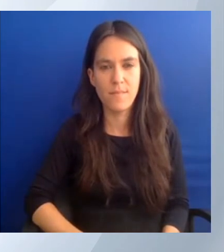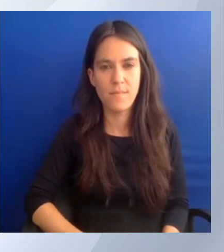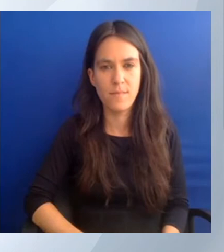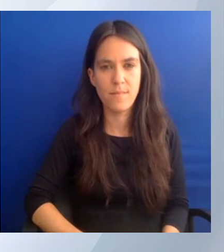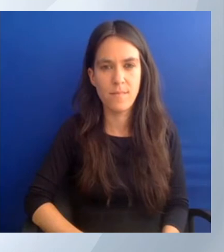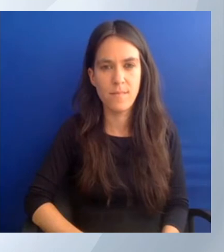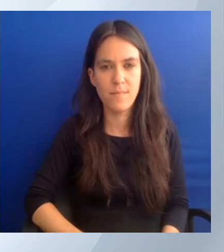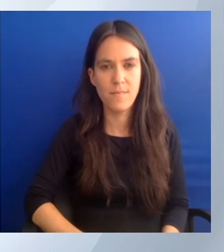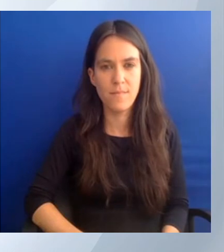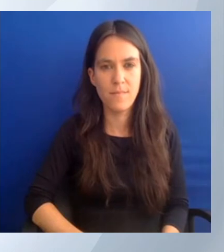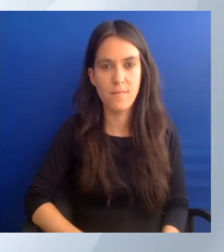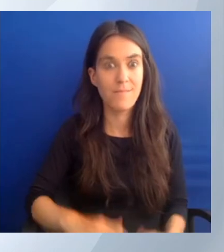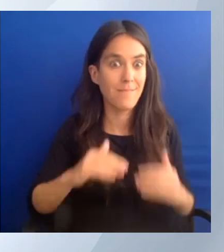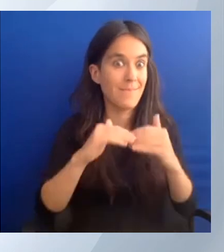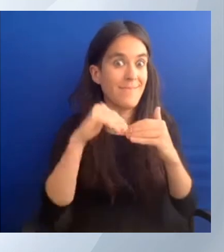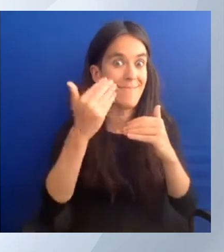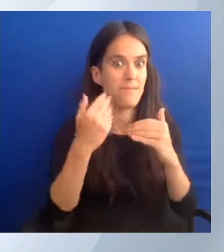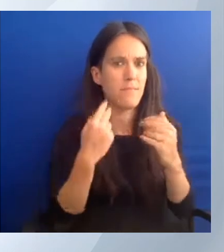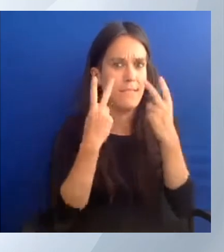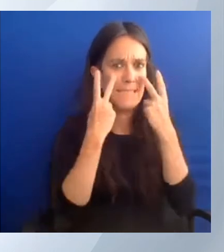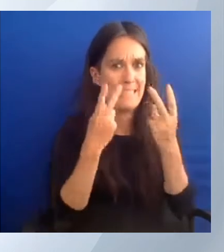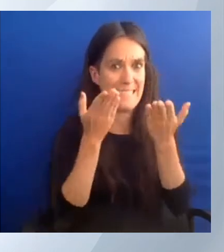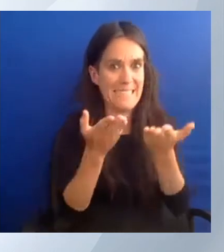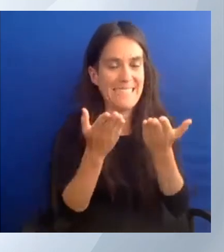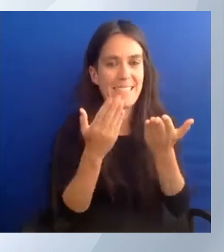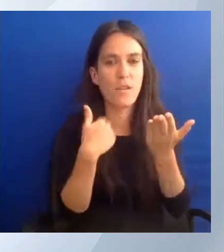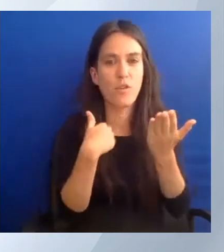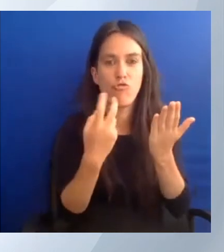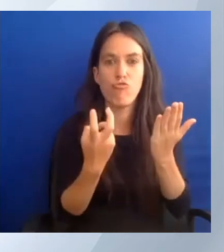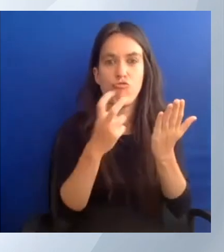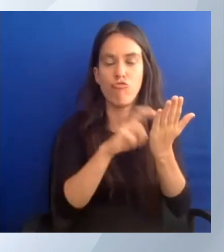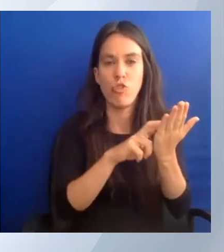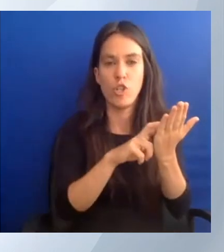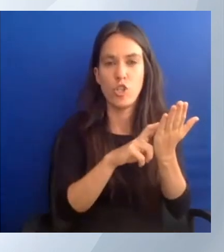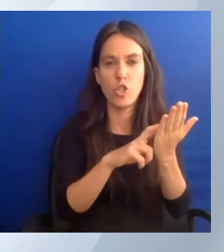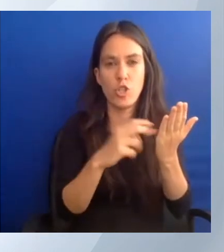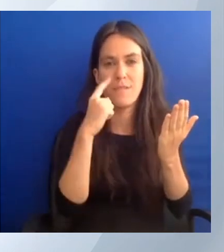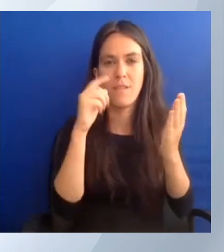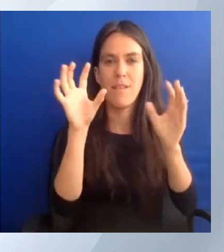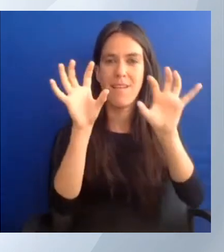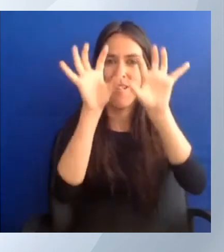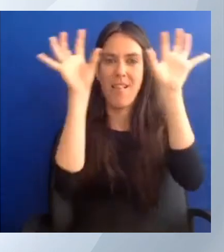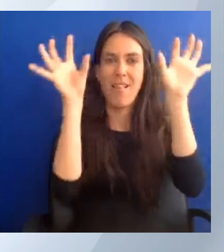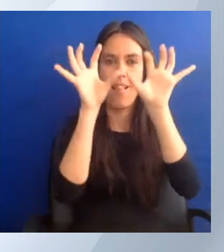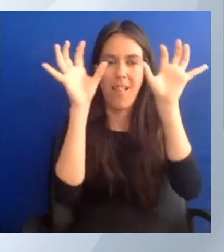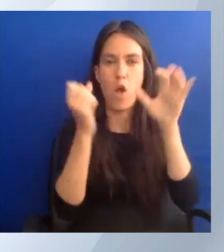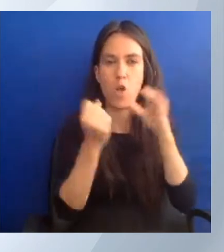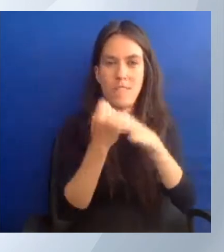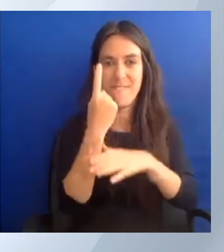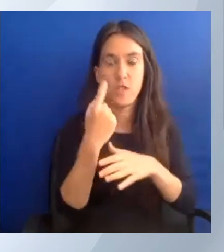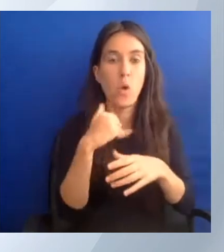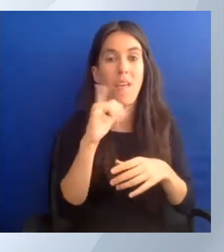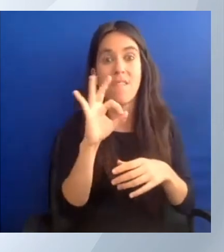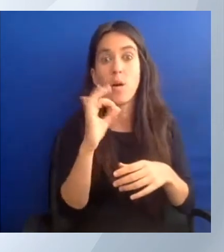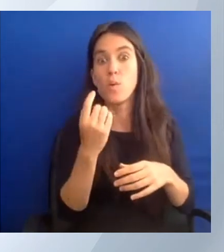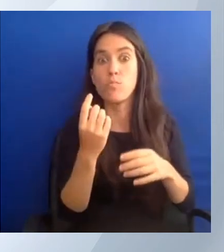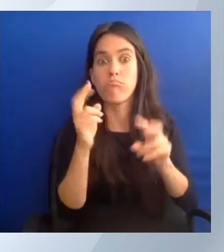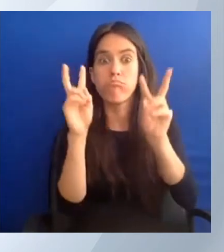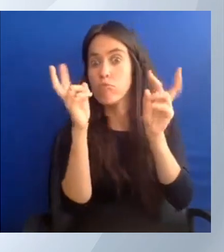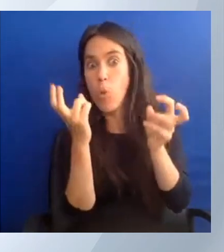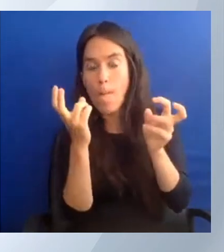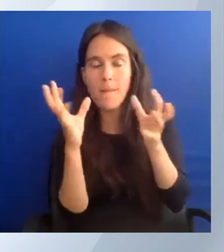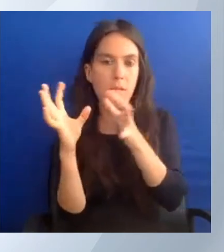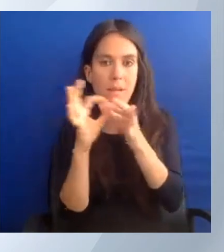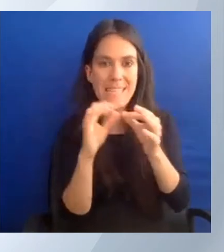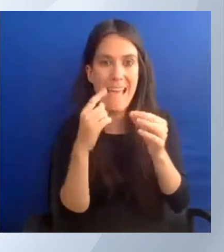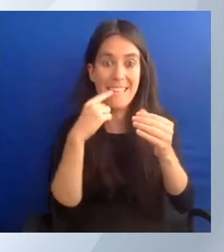here I'm saying that to register a middleware for cloud events. So every time whenever there is a topic, it can extract that